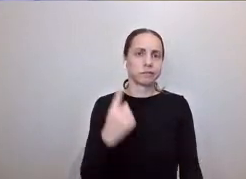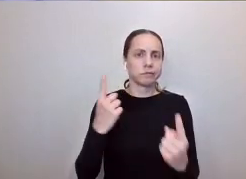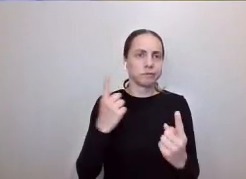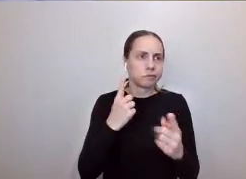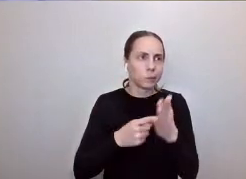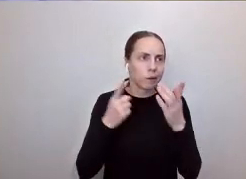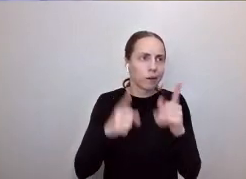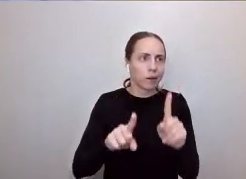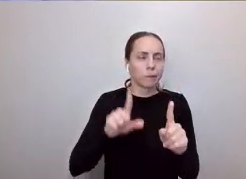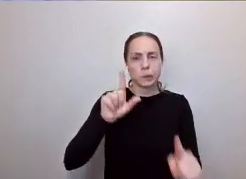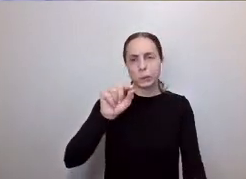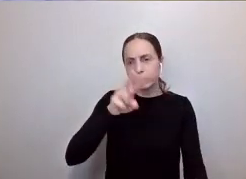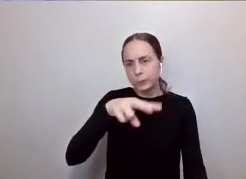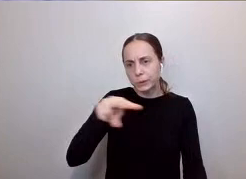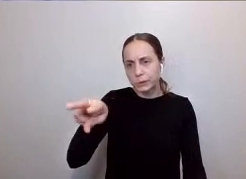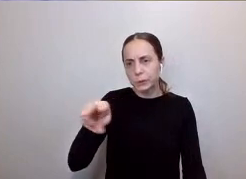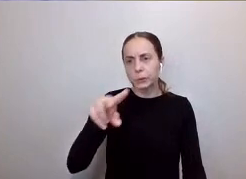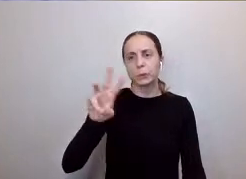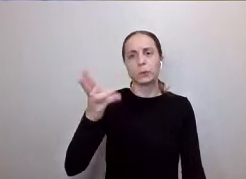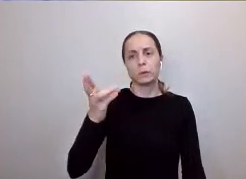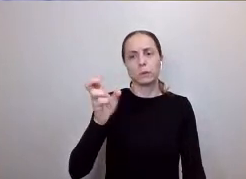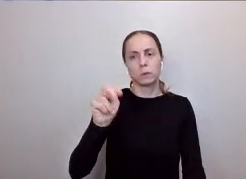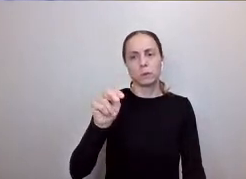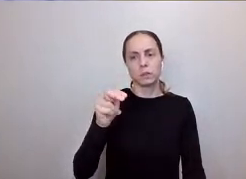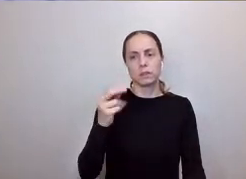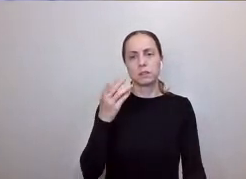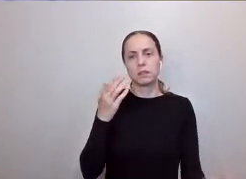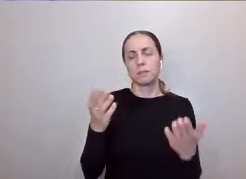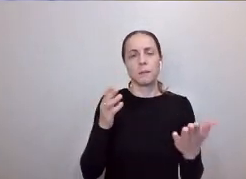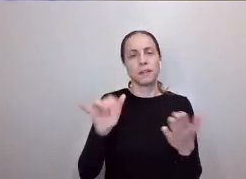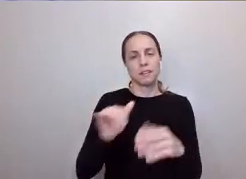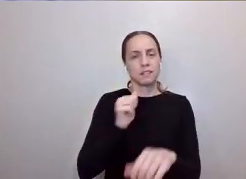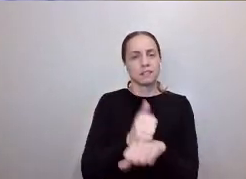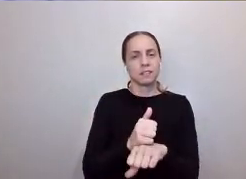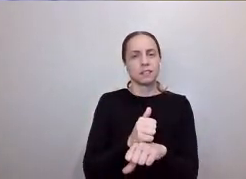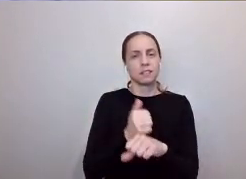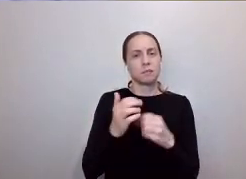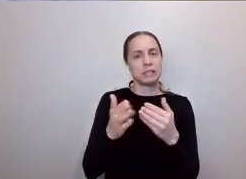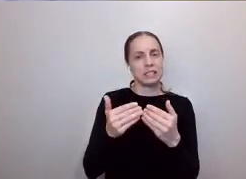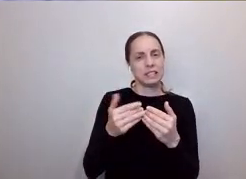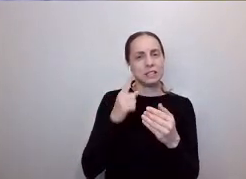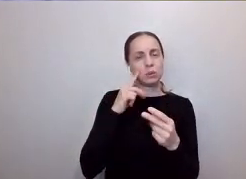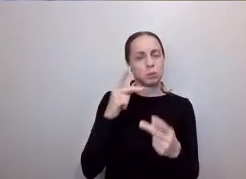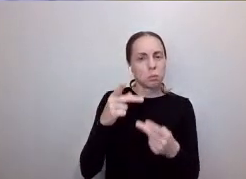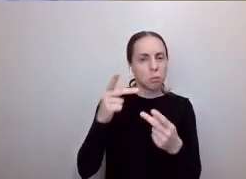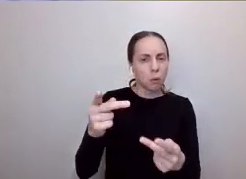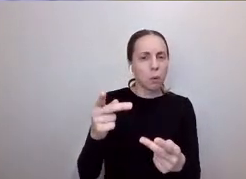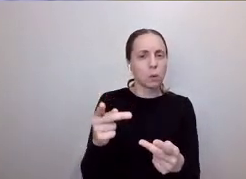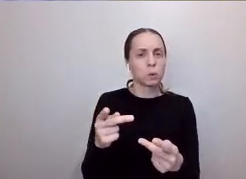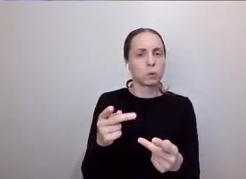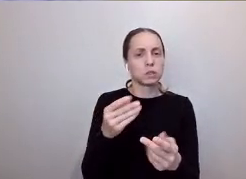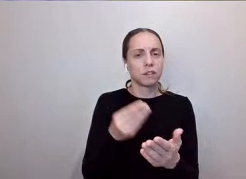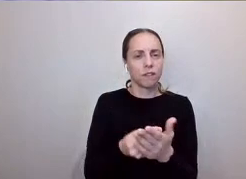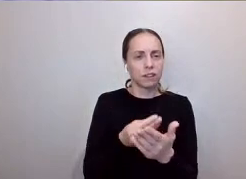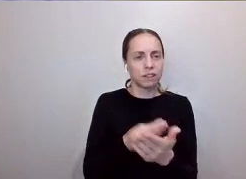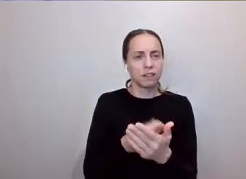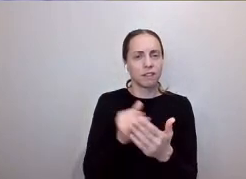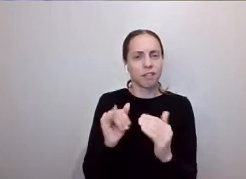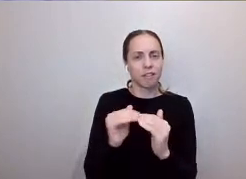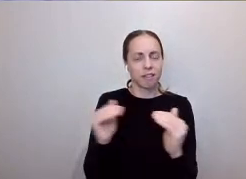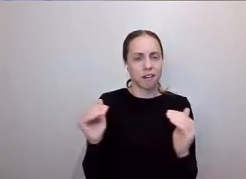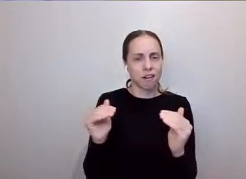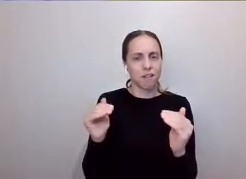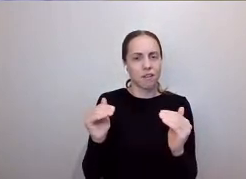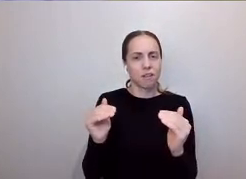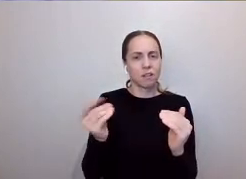2022 when maybe this is setting it up so it's easy to propose funding at this level to come in. And then it will